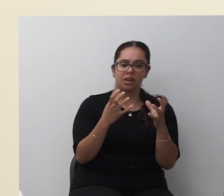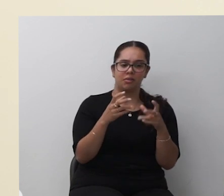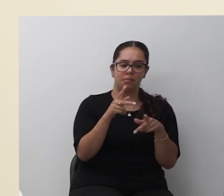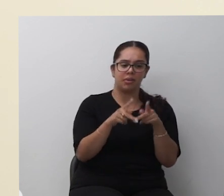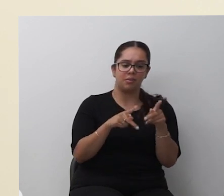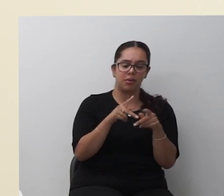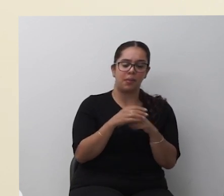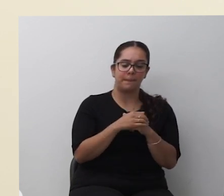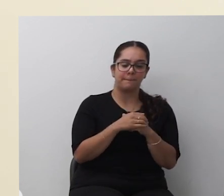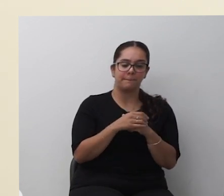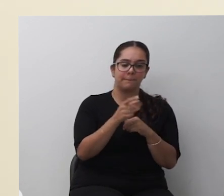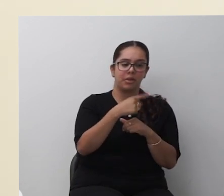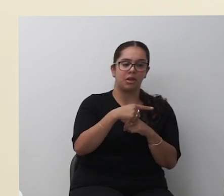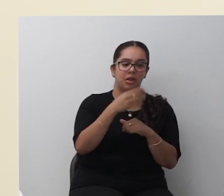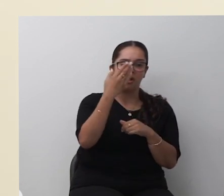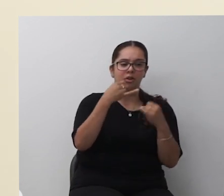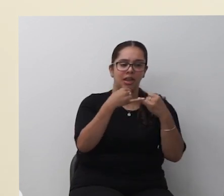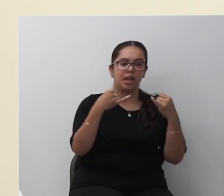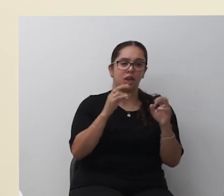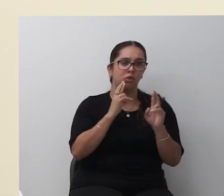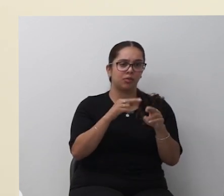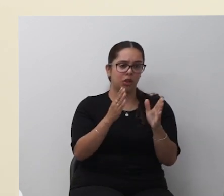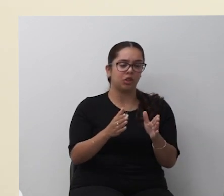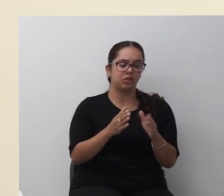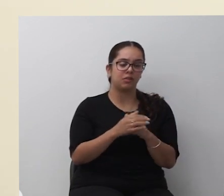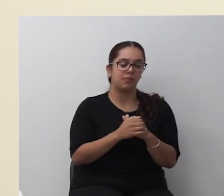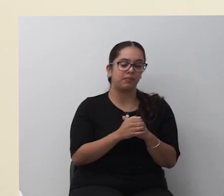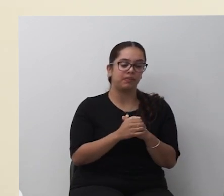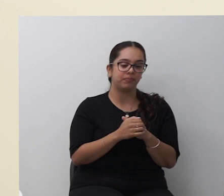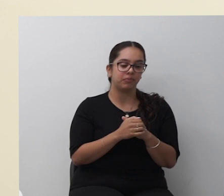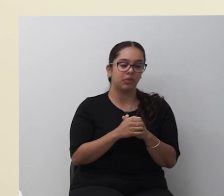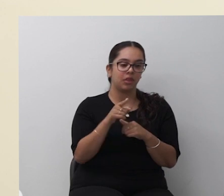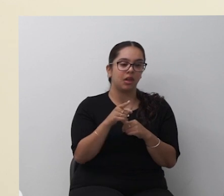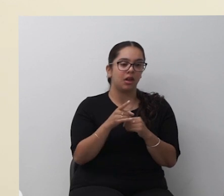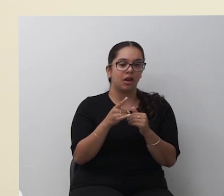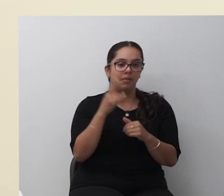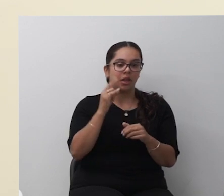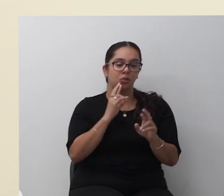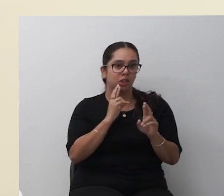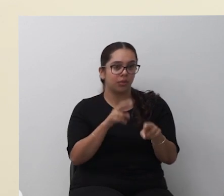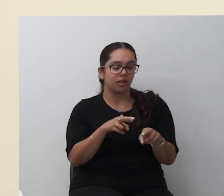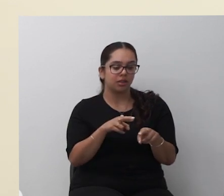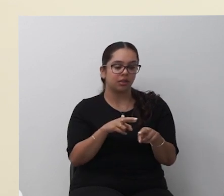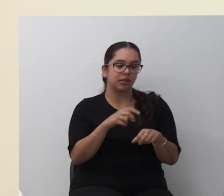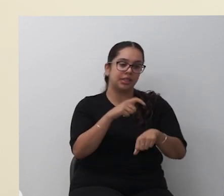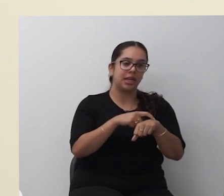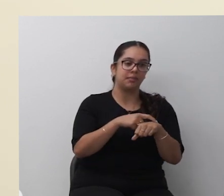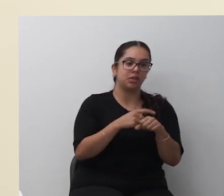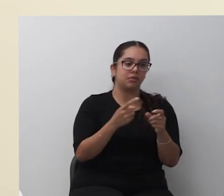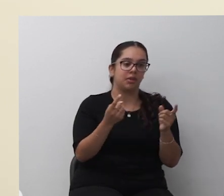were frontline responders, who are the folks who are immediately responsive in times of crisis